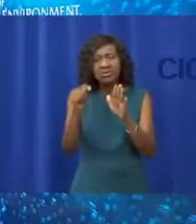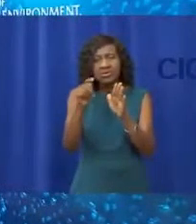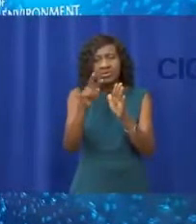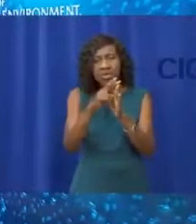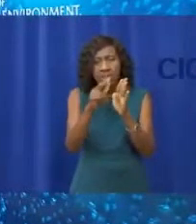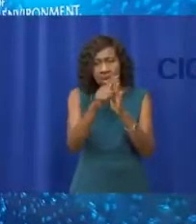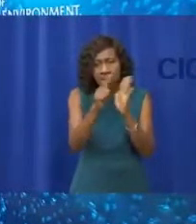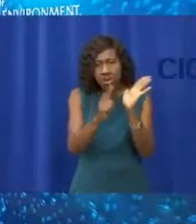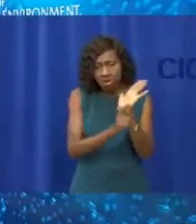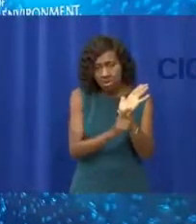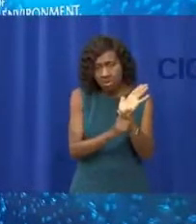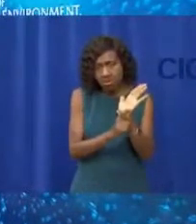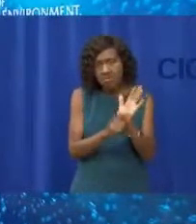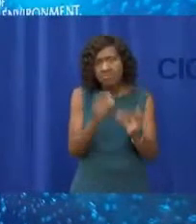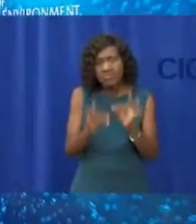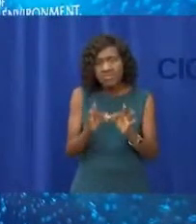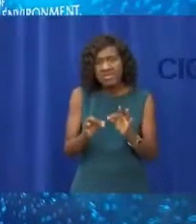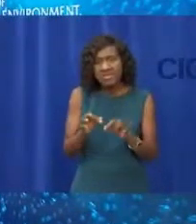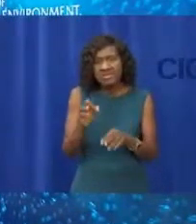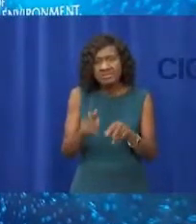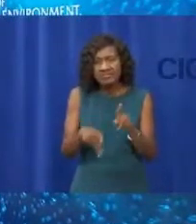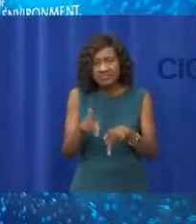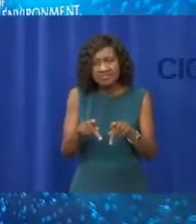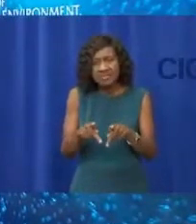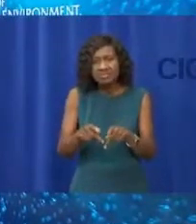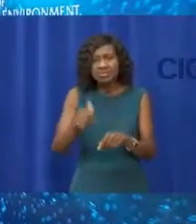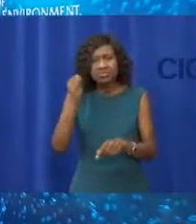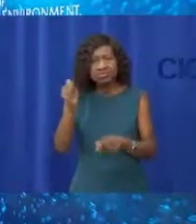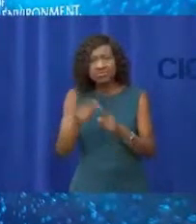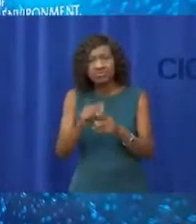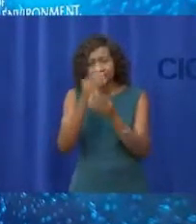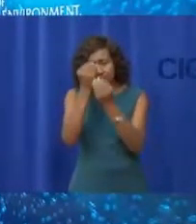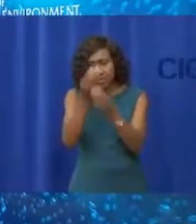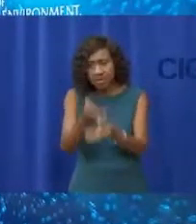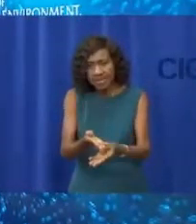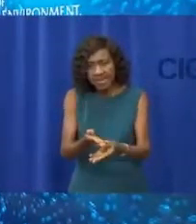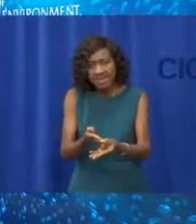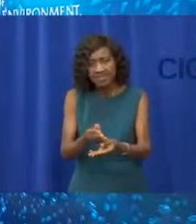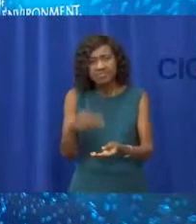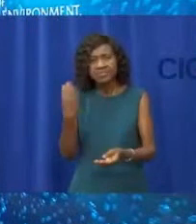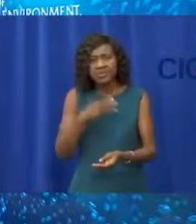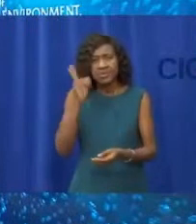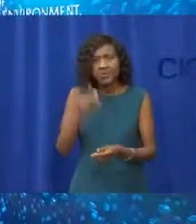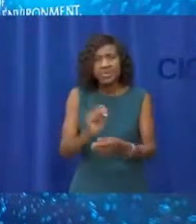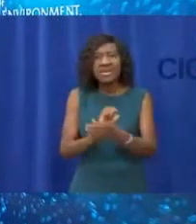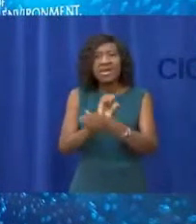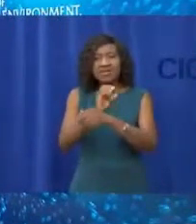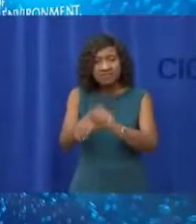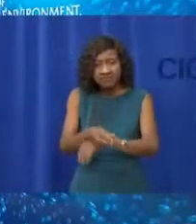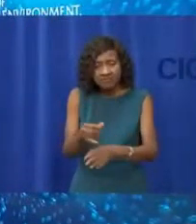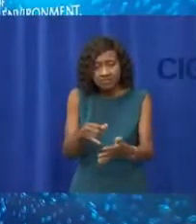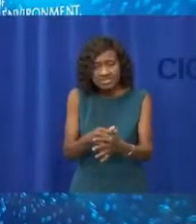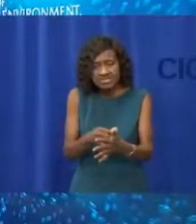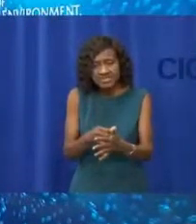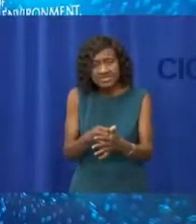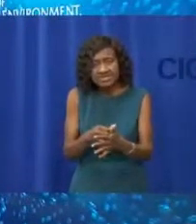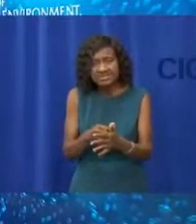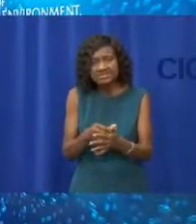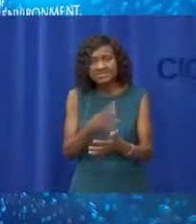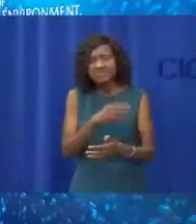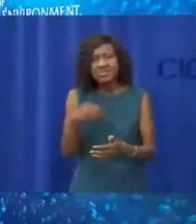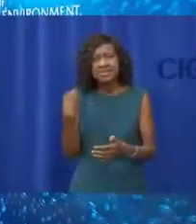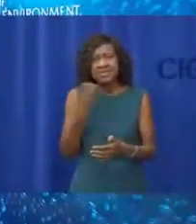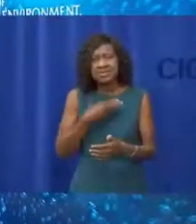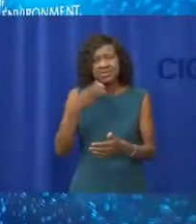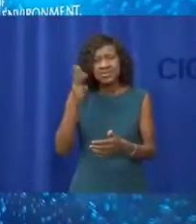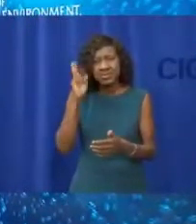that. And that's a matter for us to enforce those. And we will enforce them. And we certainly will look at the suggestions put forward by Dr.